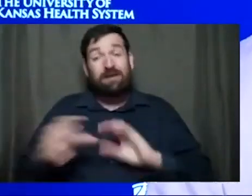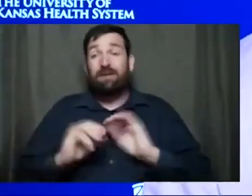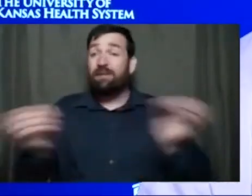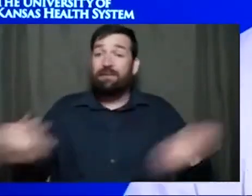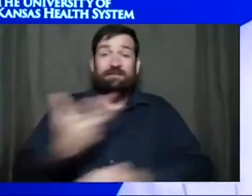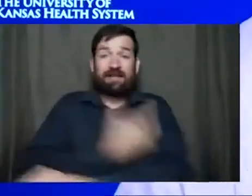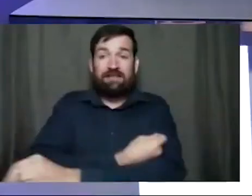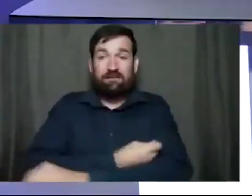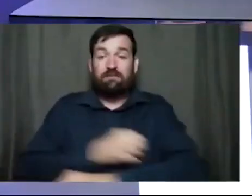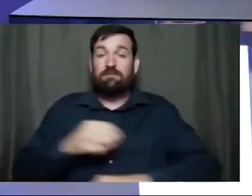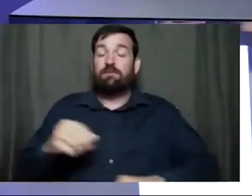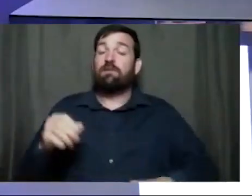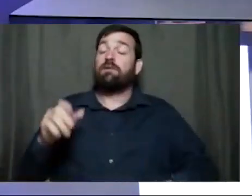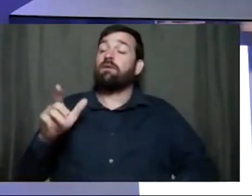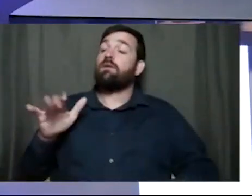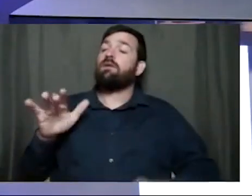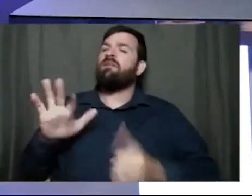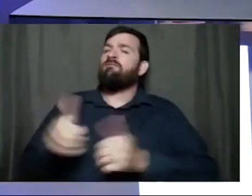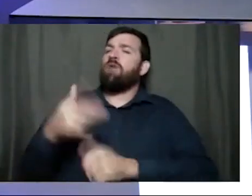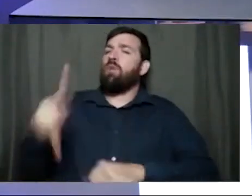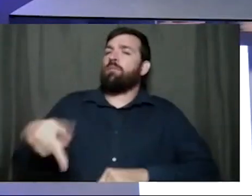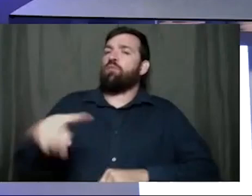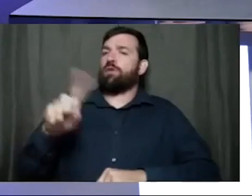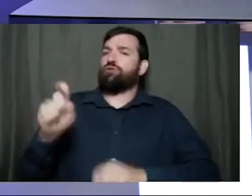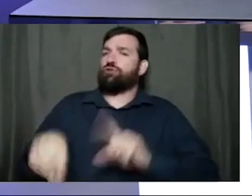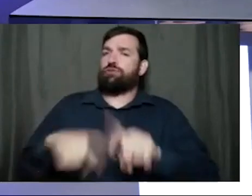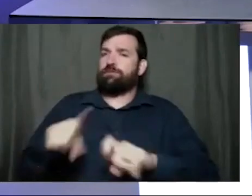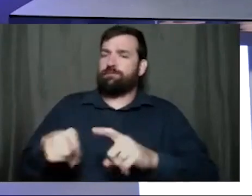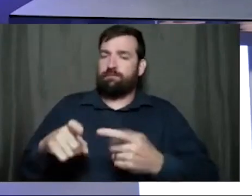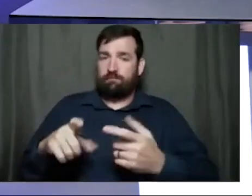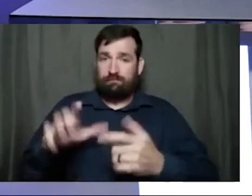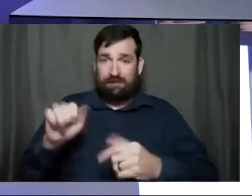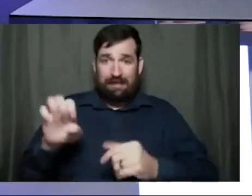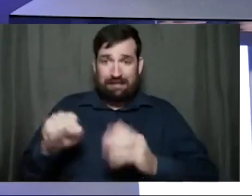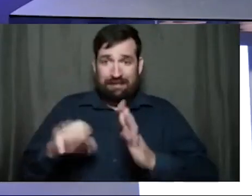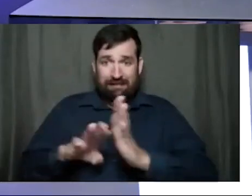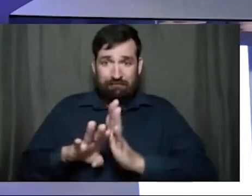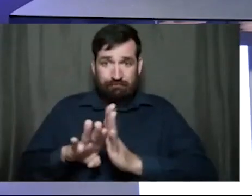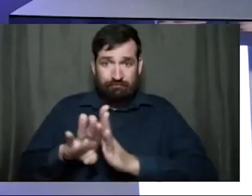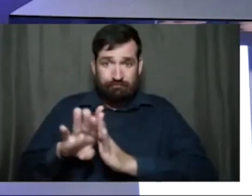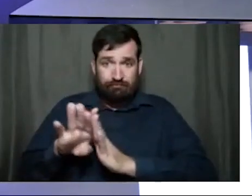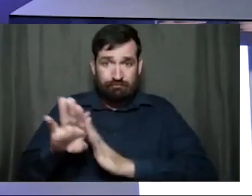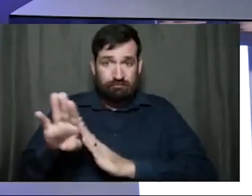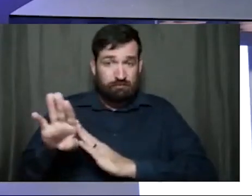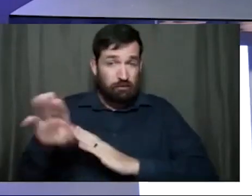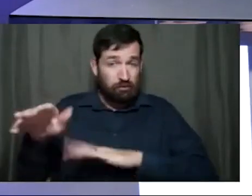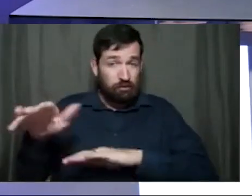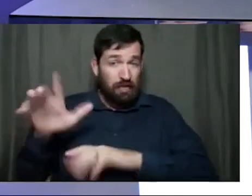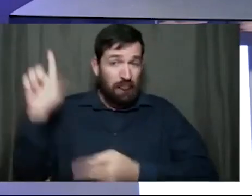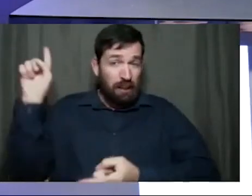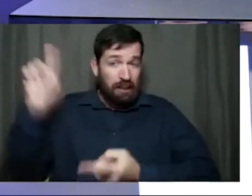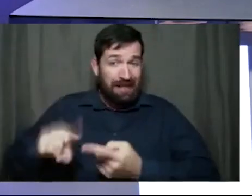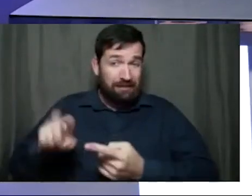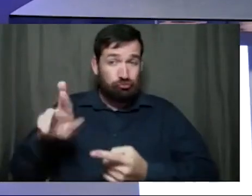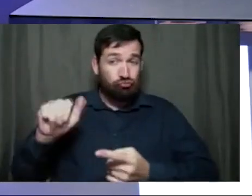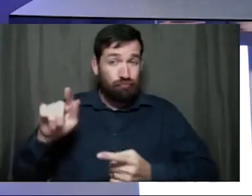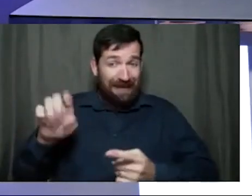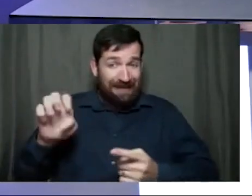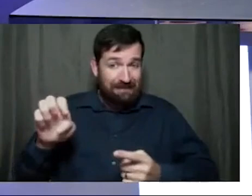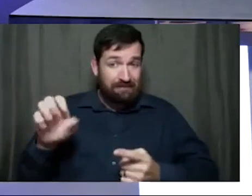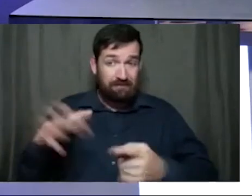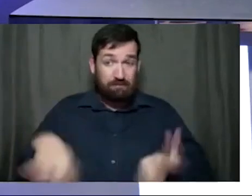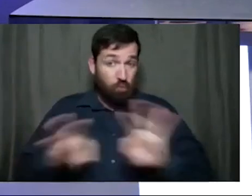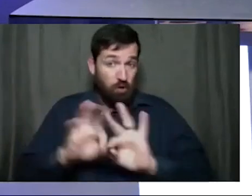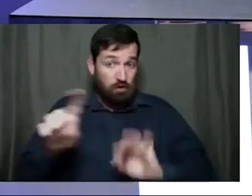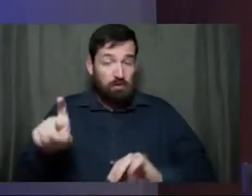Schmidtke, follow-up question. If cases are going up, are they at least going up at a slower rate, and does that matter? Well, I think the graph that I showed